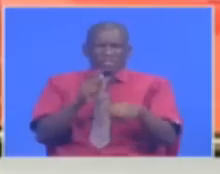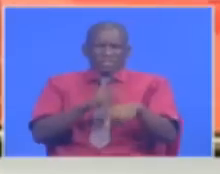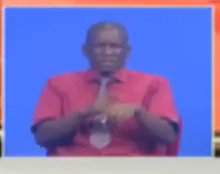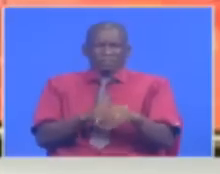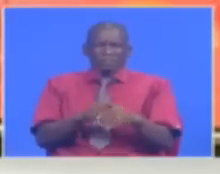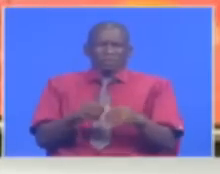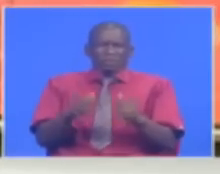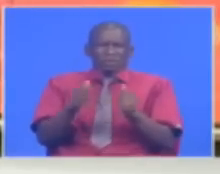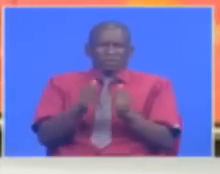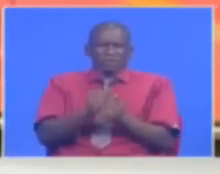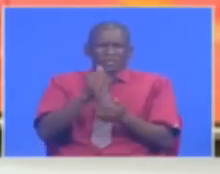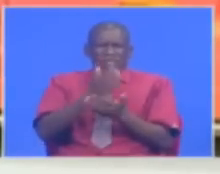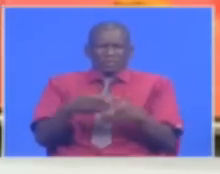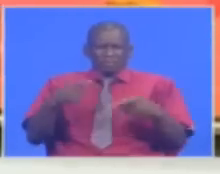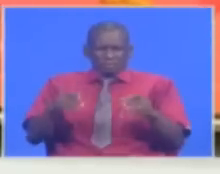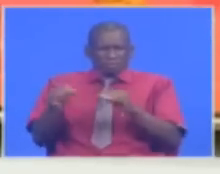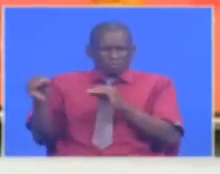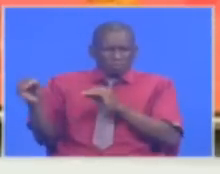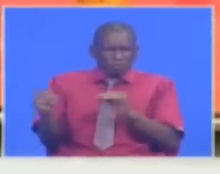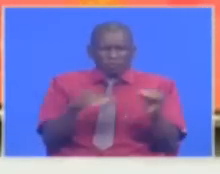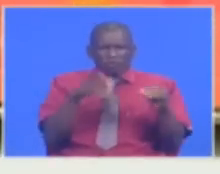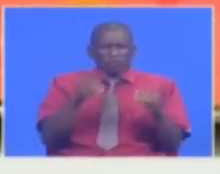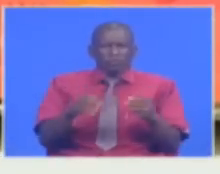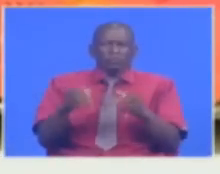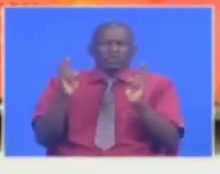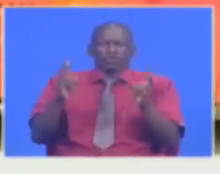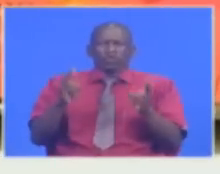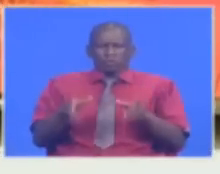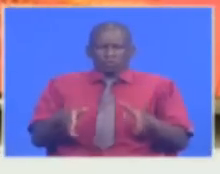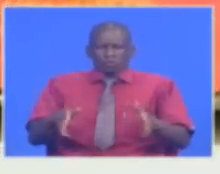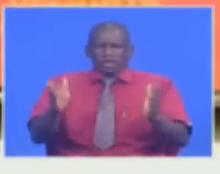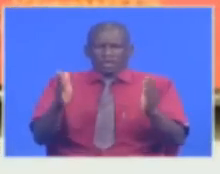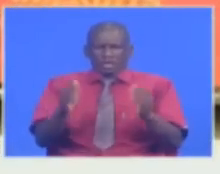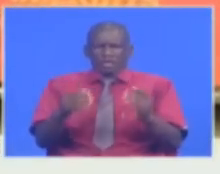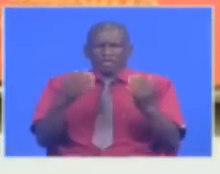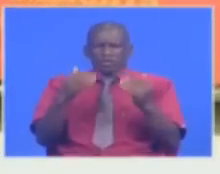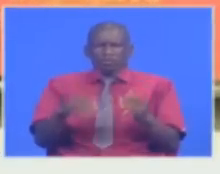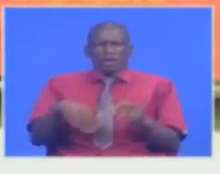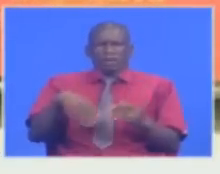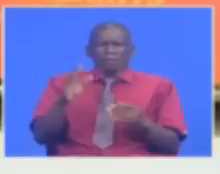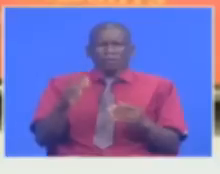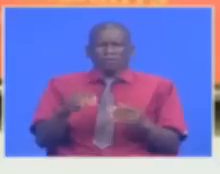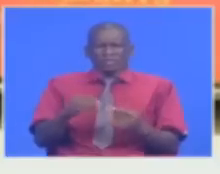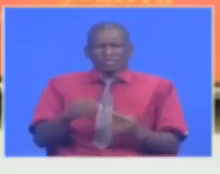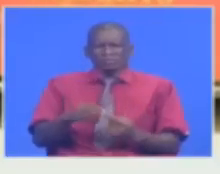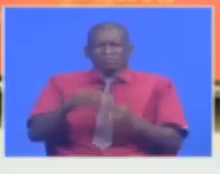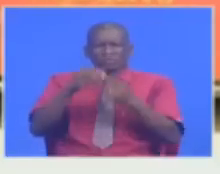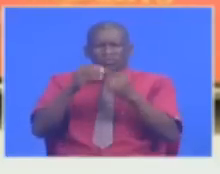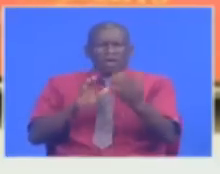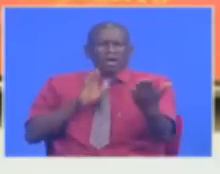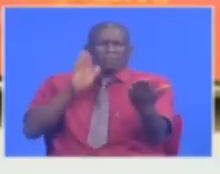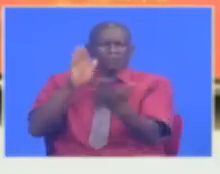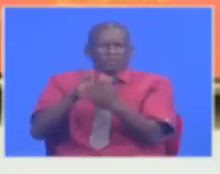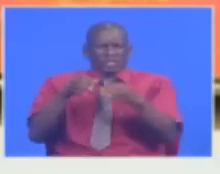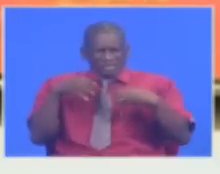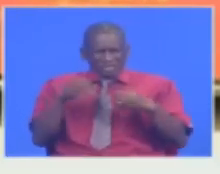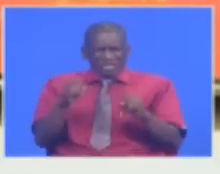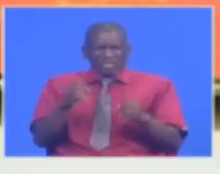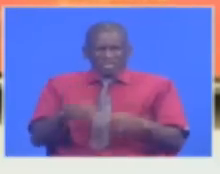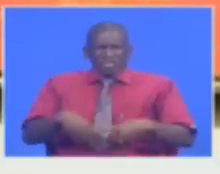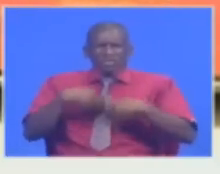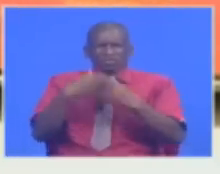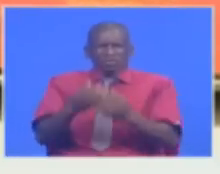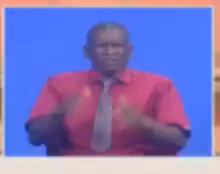with some shifting from the heavily traditional practices to a more exquisite approach in seeking to offer